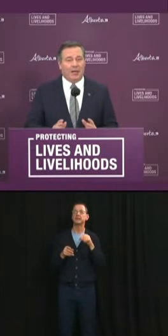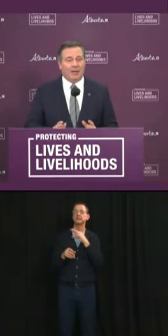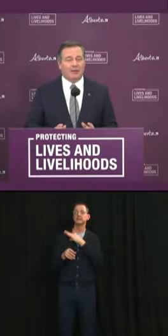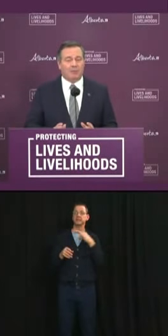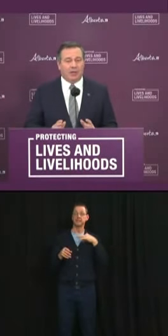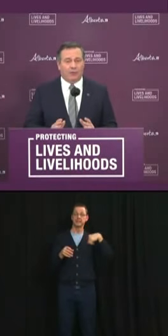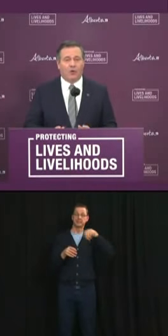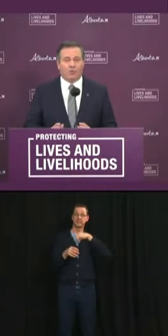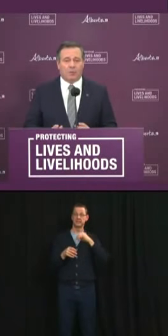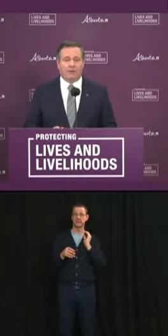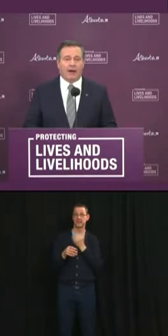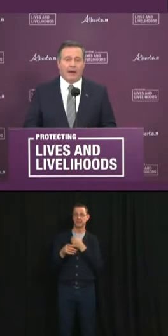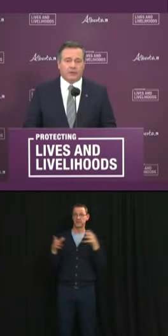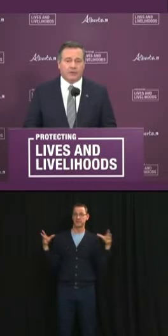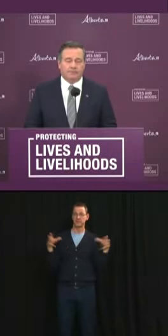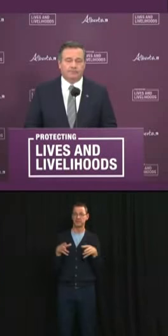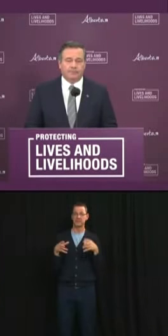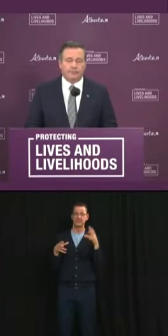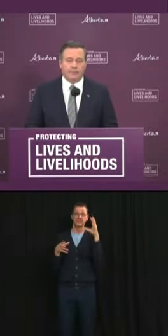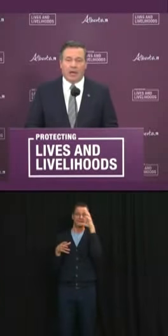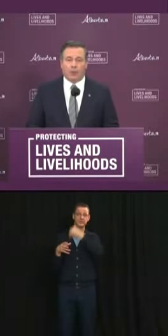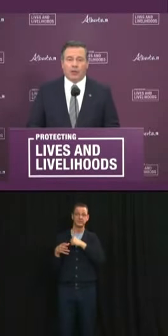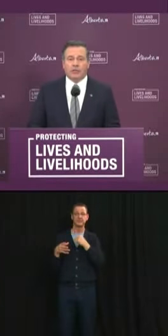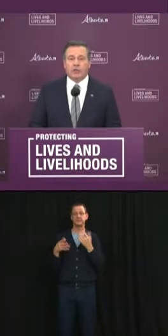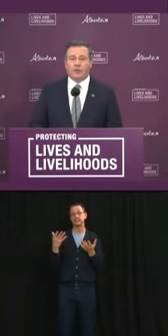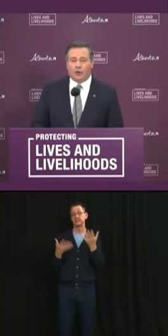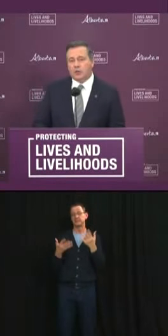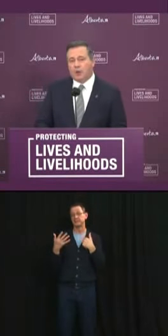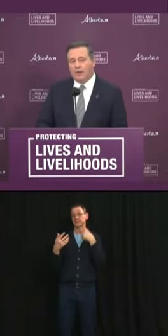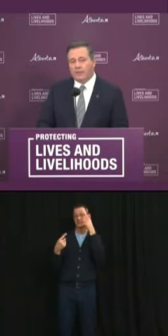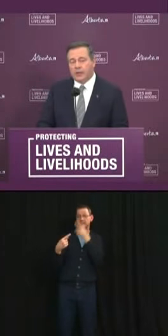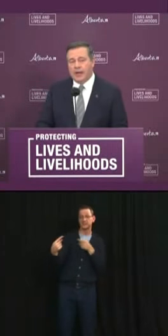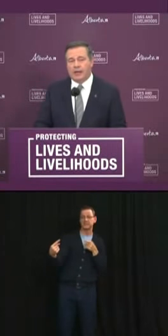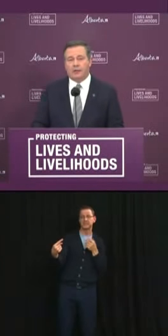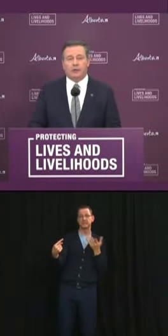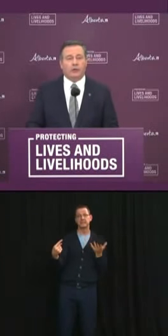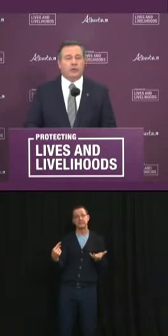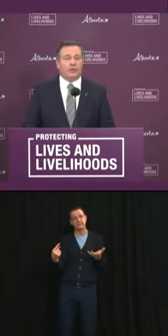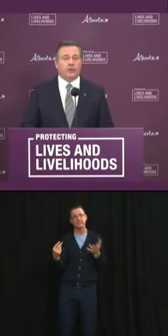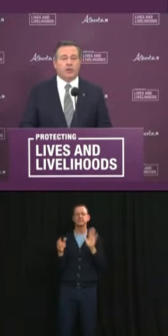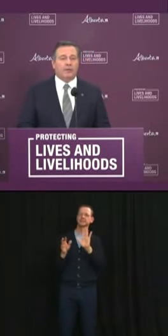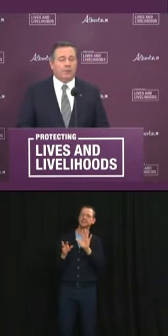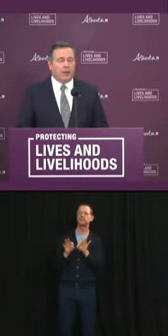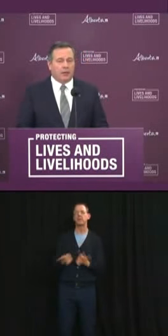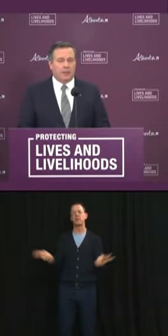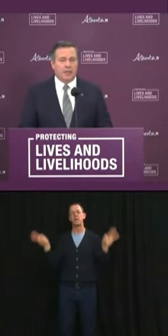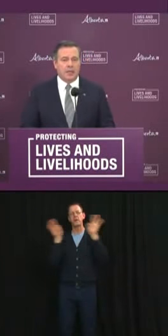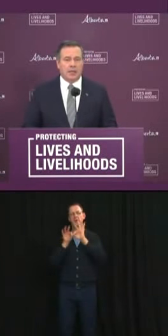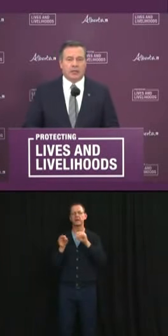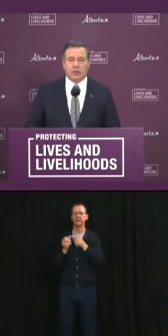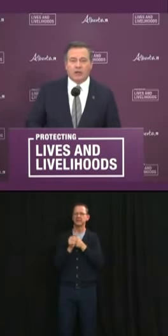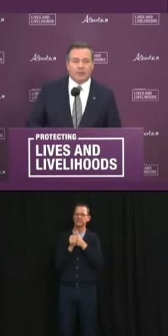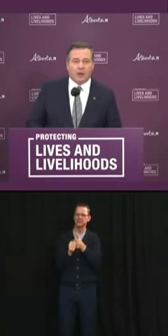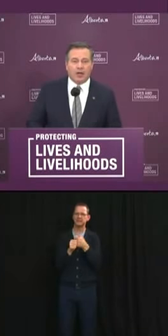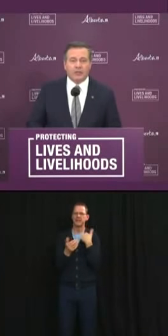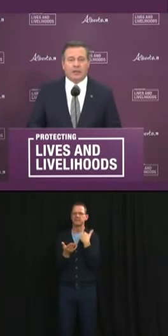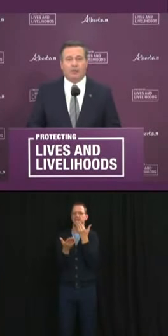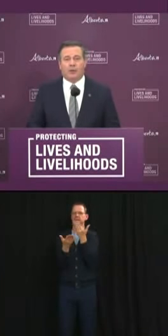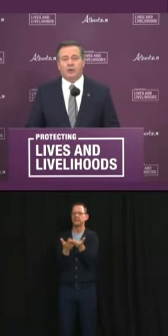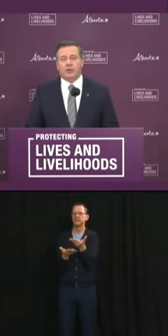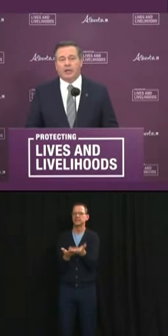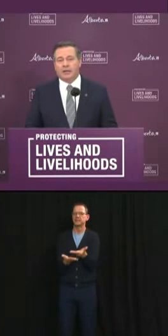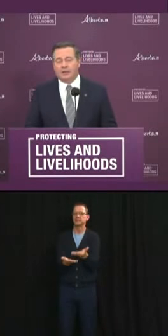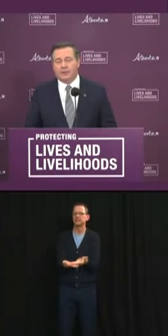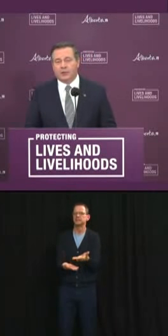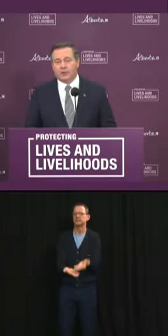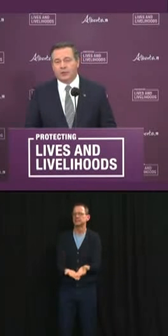the debate be informed by facts. Alberta is a diverse province, and that includes diversity of opinion. It's not surprising that